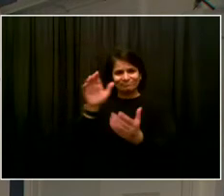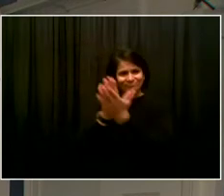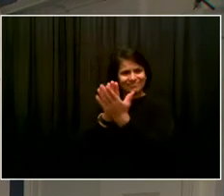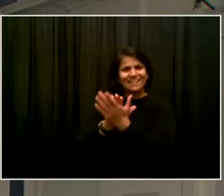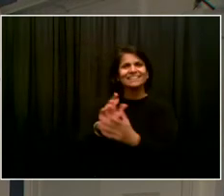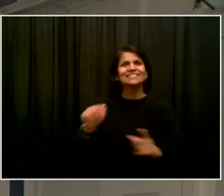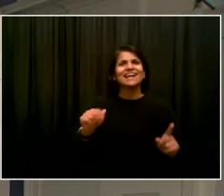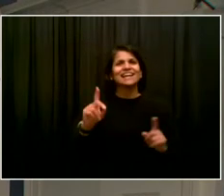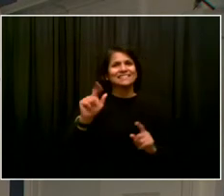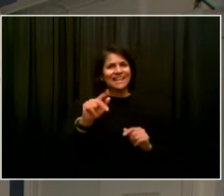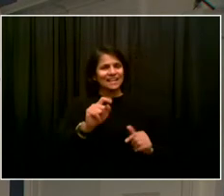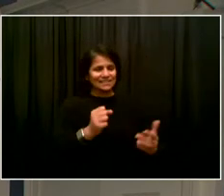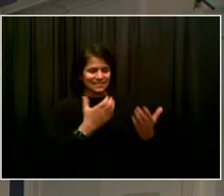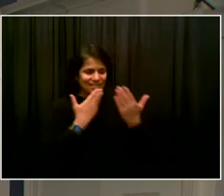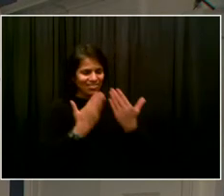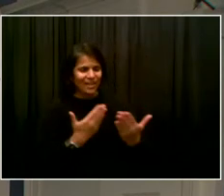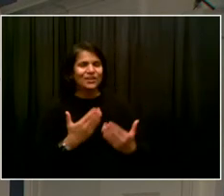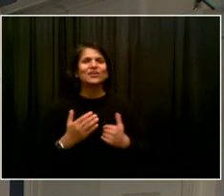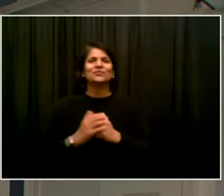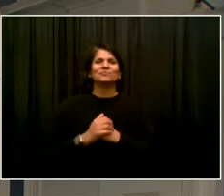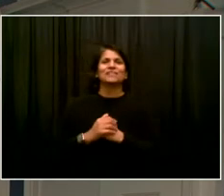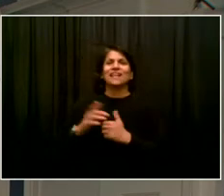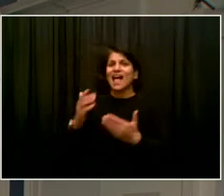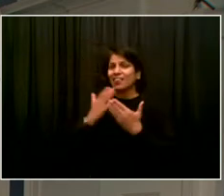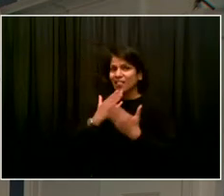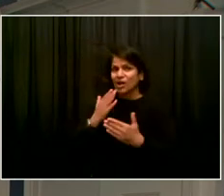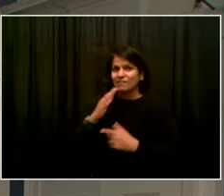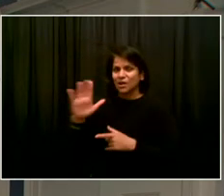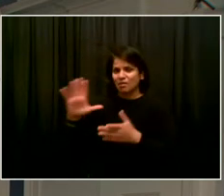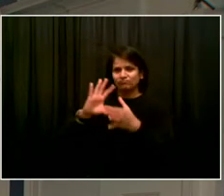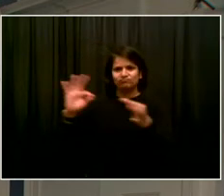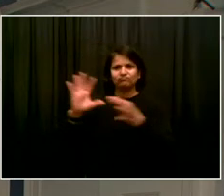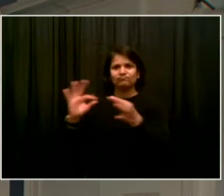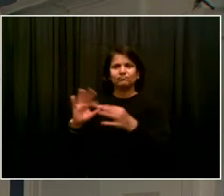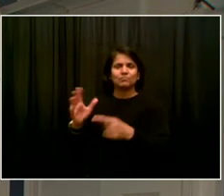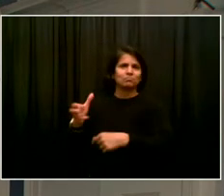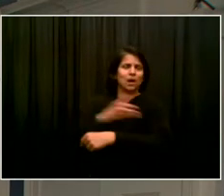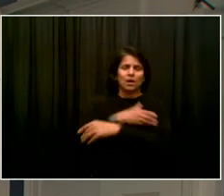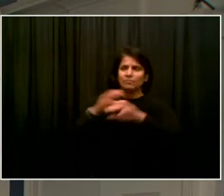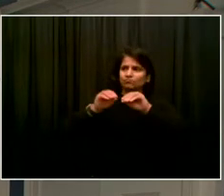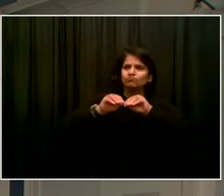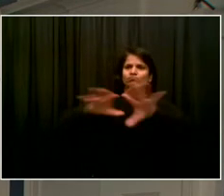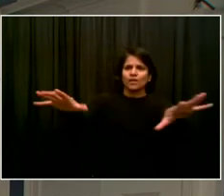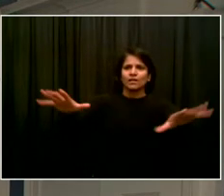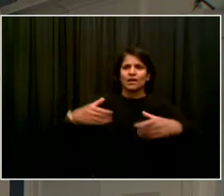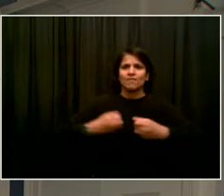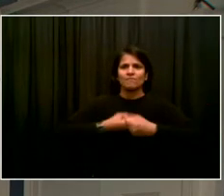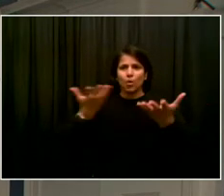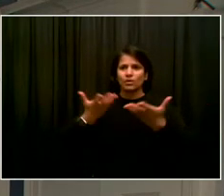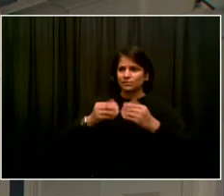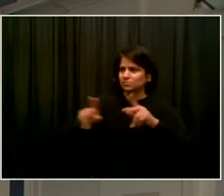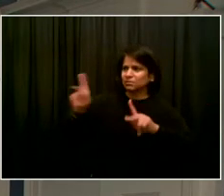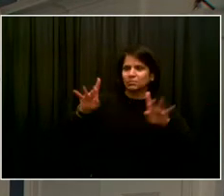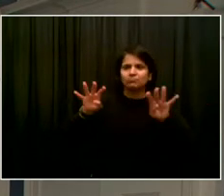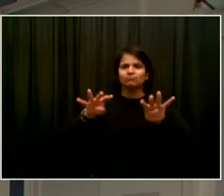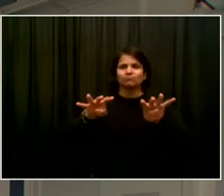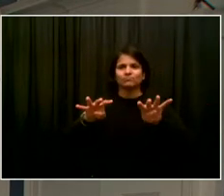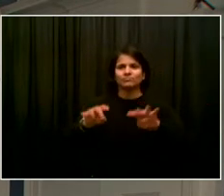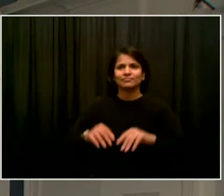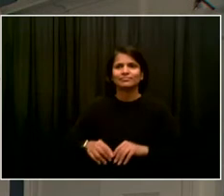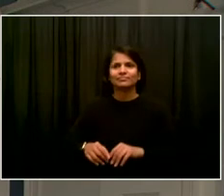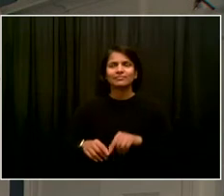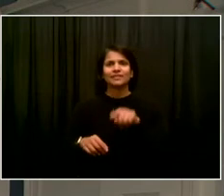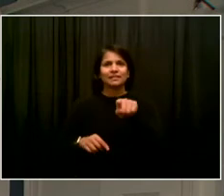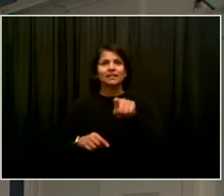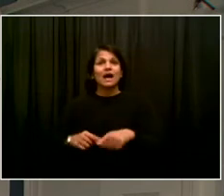Thank you for spreading the message that needs to be spread. And it's going to help a lot of people be safe. Everyone, thank you. God bless you. Likewise. Thank